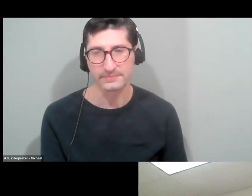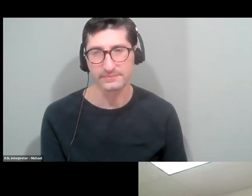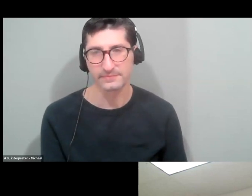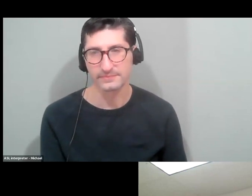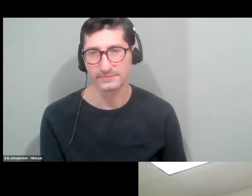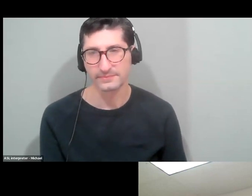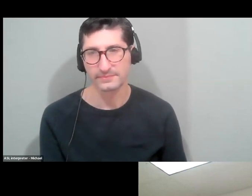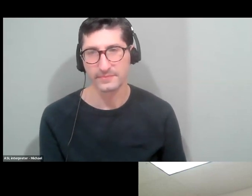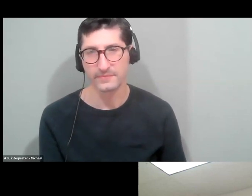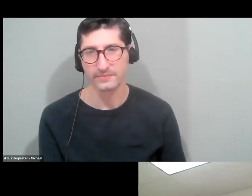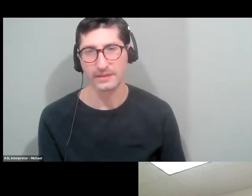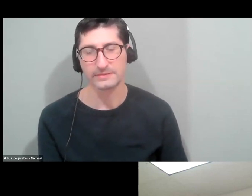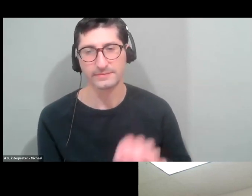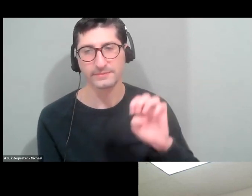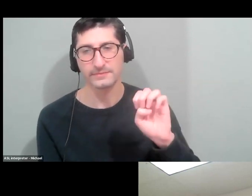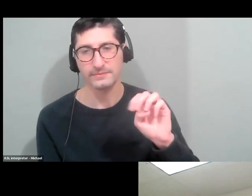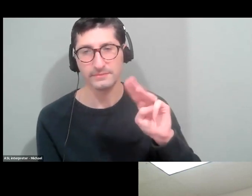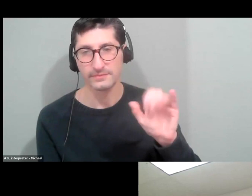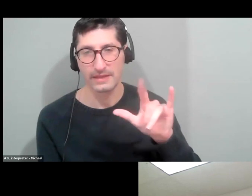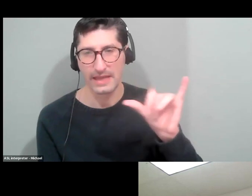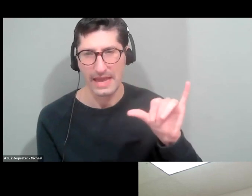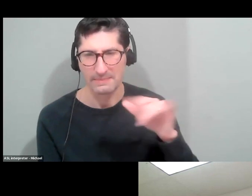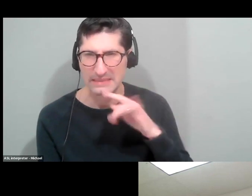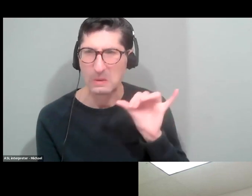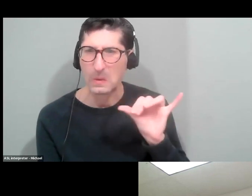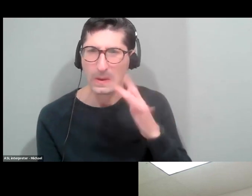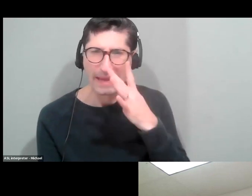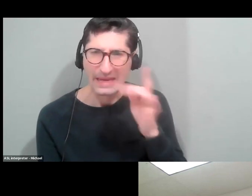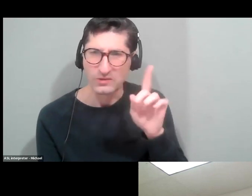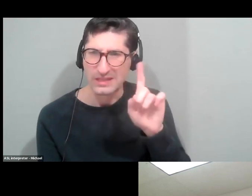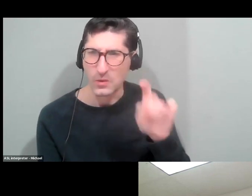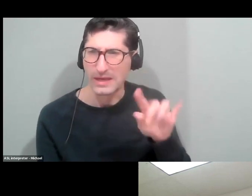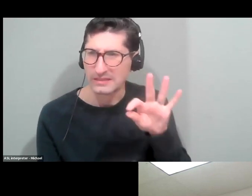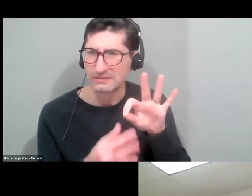That's a really interesting question about town meetings. Um,